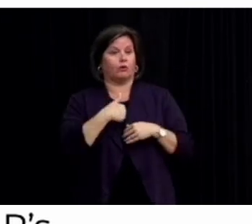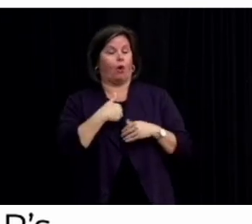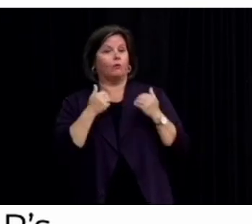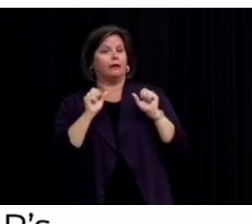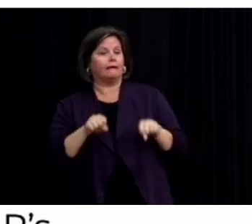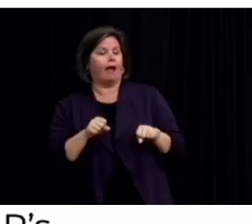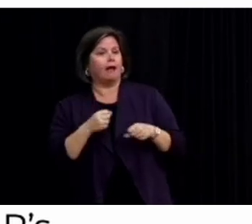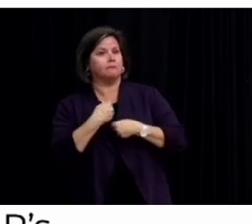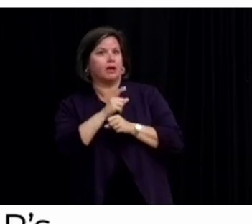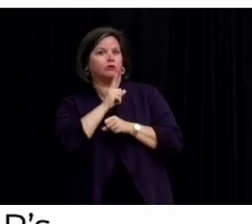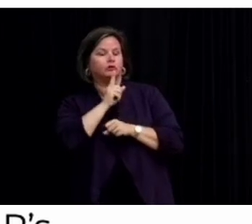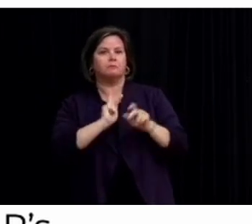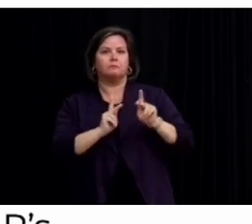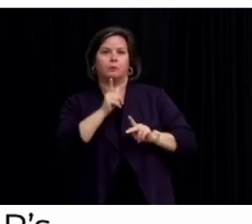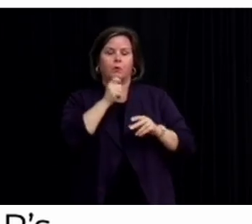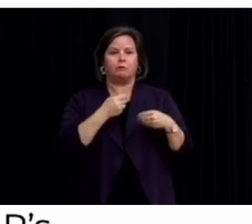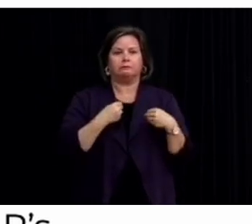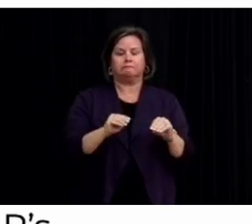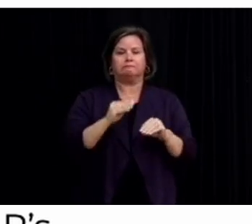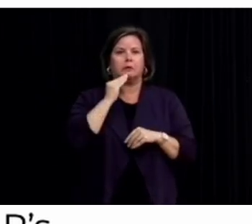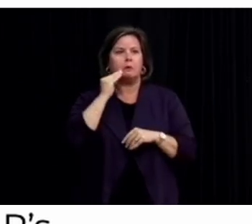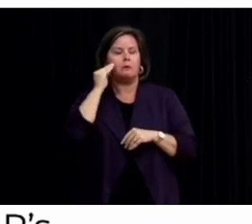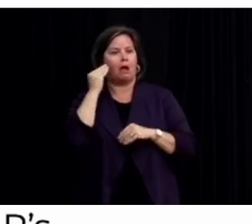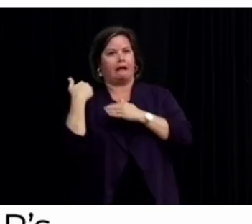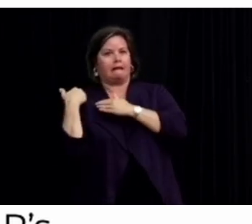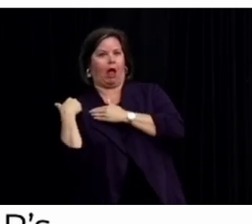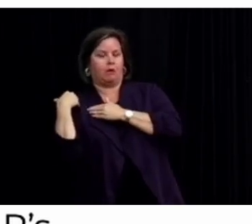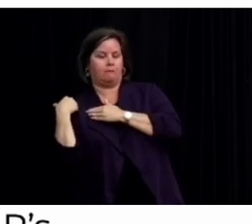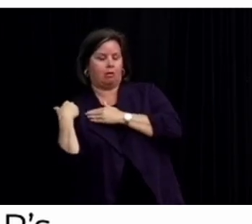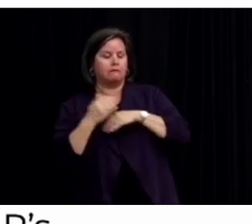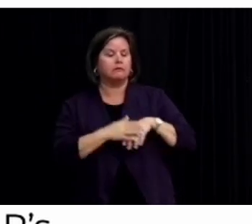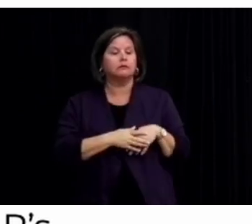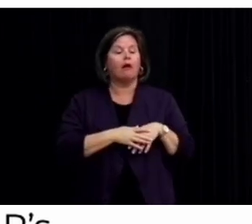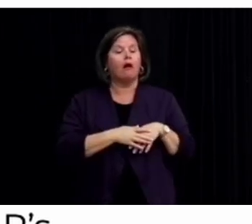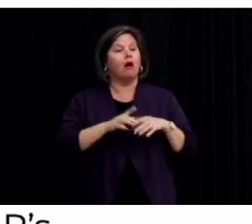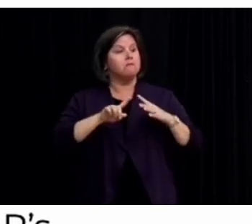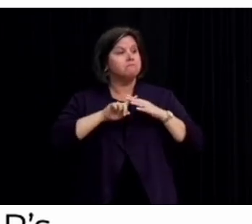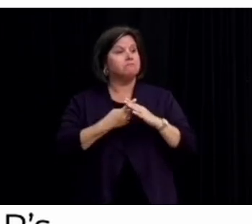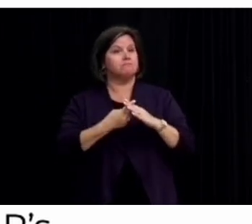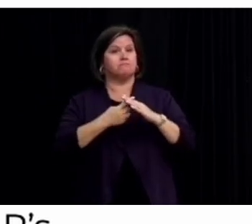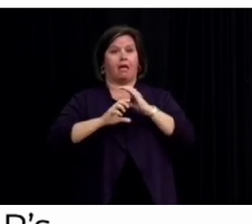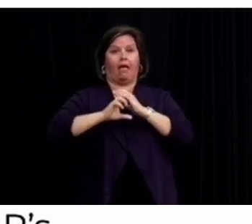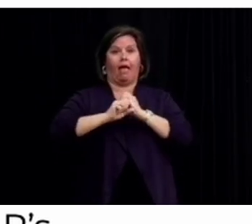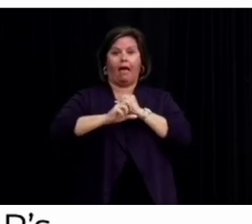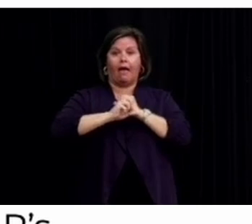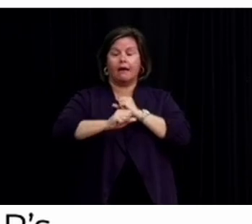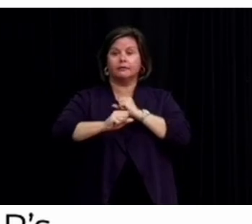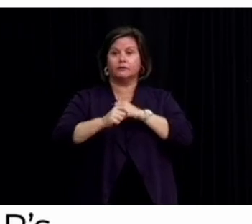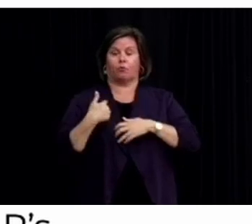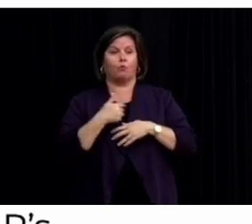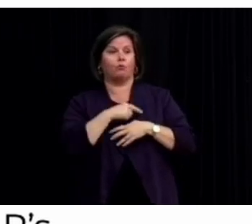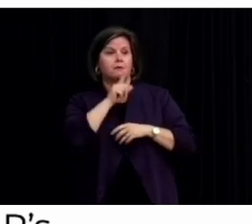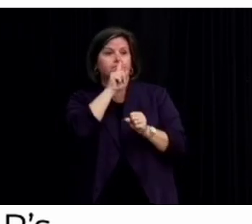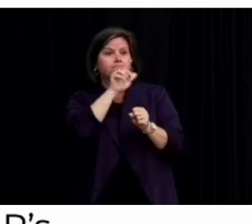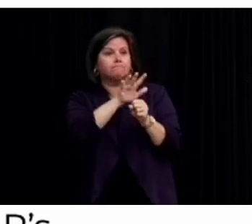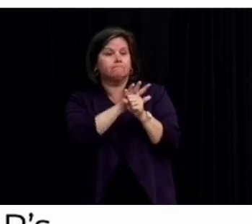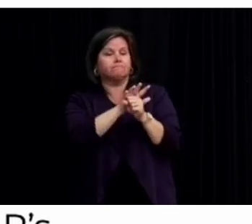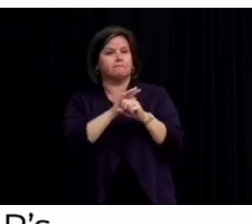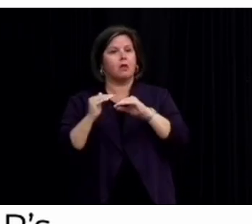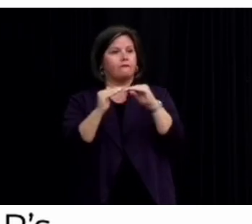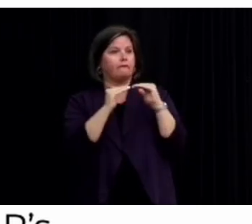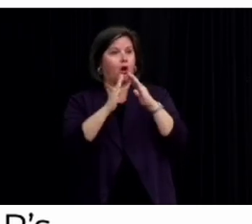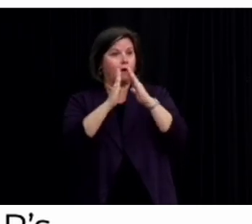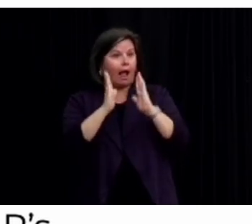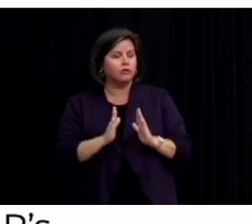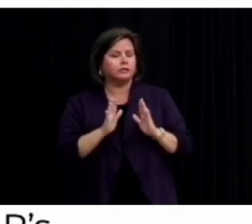We are concentrated on launching ads, letting consumers know that we are committed to fair housing, and that explains what